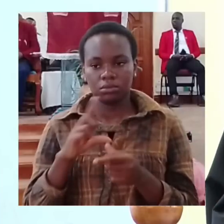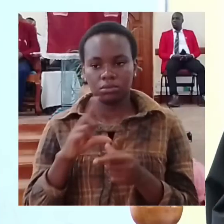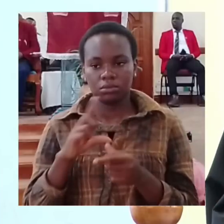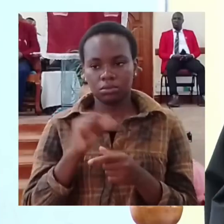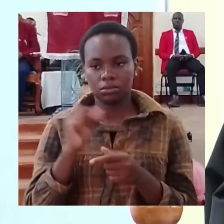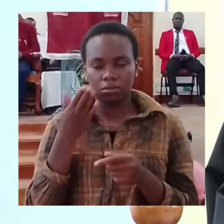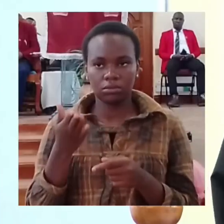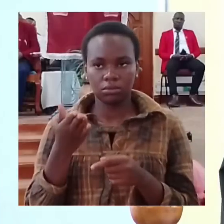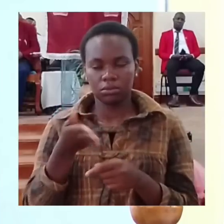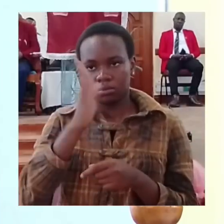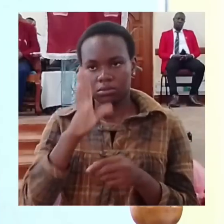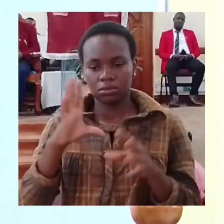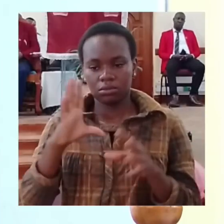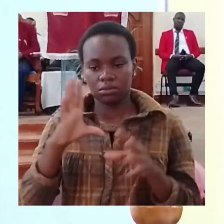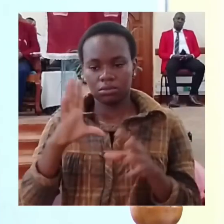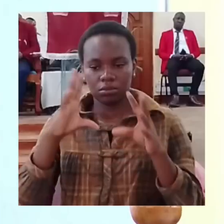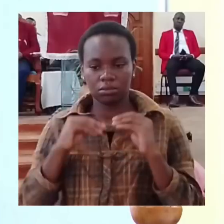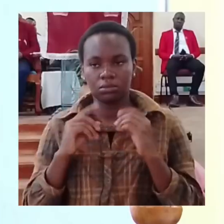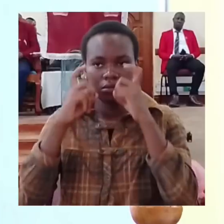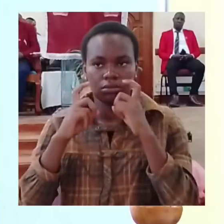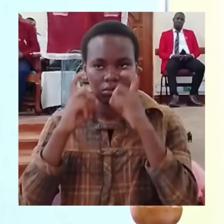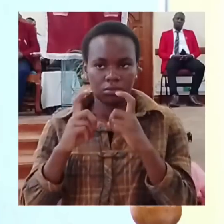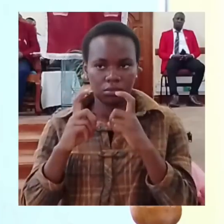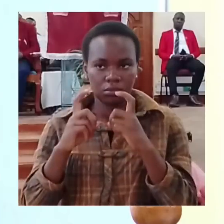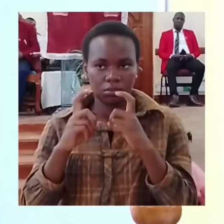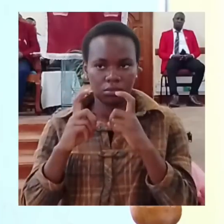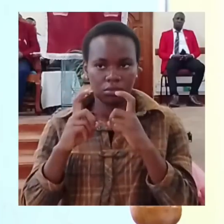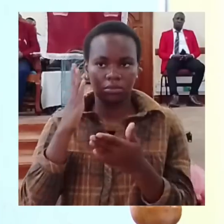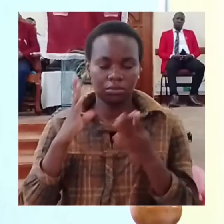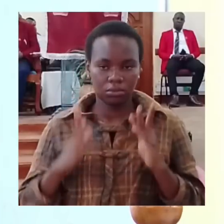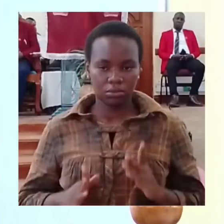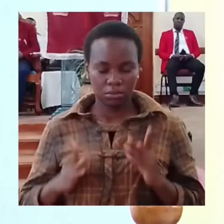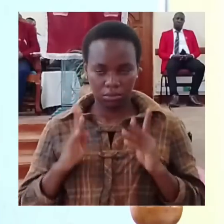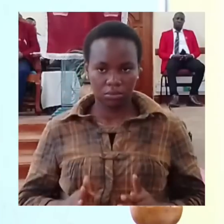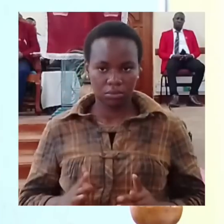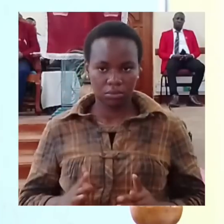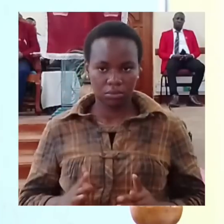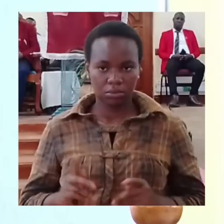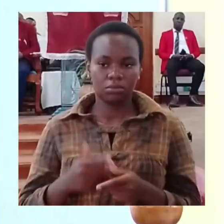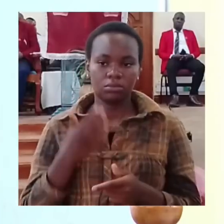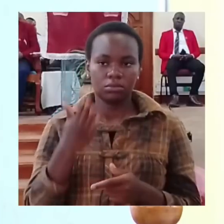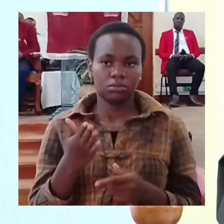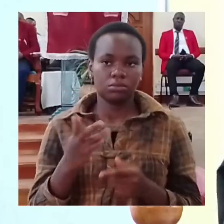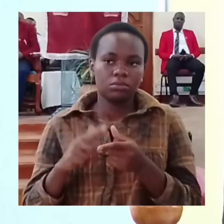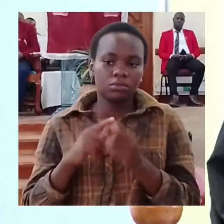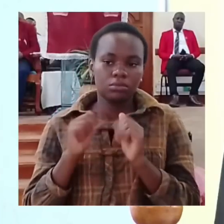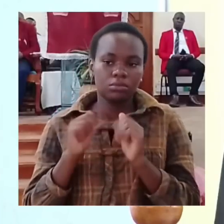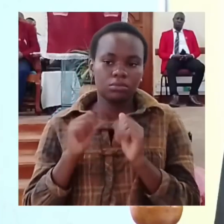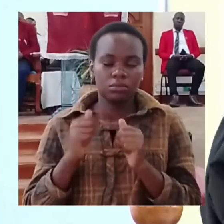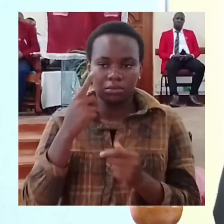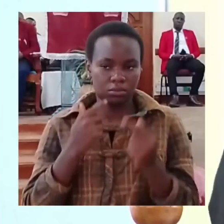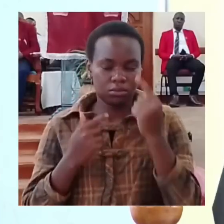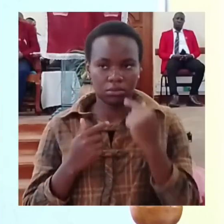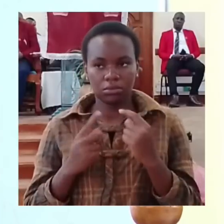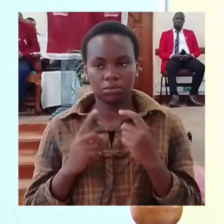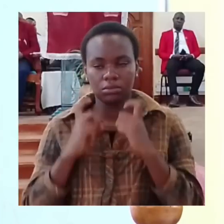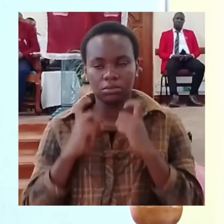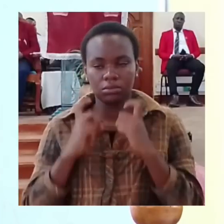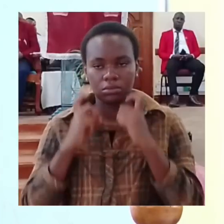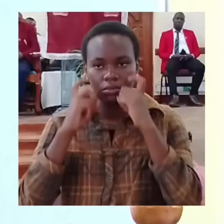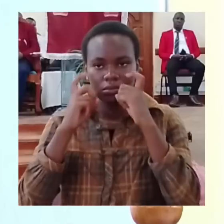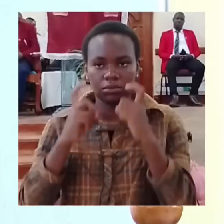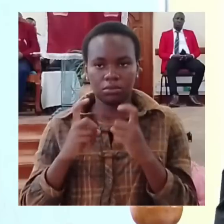Athiaga mbere ya Ngai agetikira ndĩ mwĩhio na wanyo na ithe witũ wa igũrũ. Na rĩu nĩ kũrĩra ndĩrarĩrĩra wĩhia